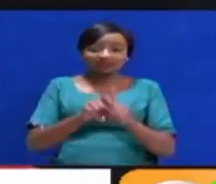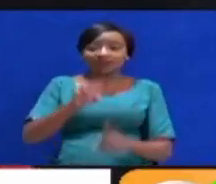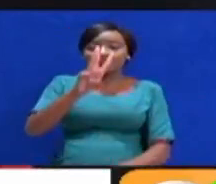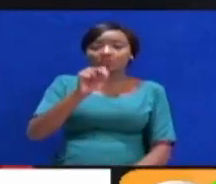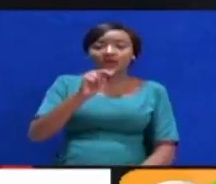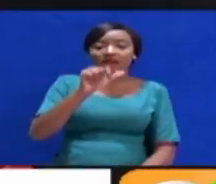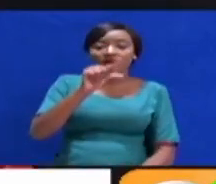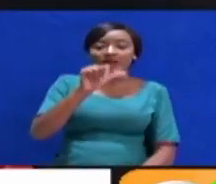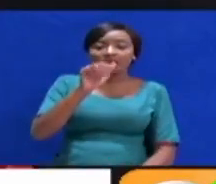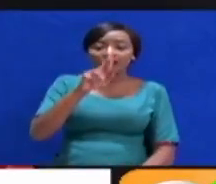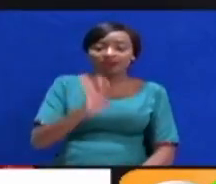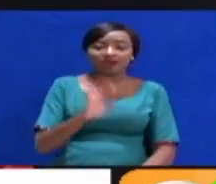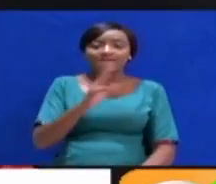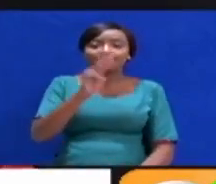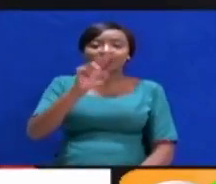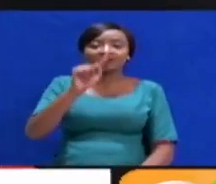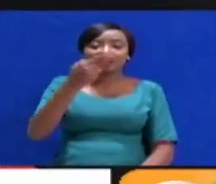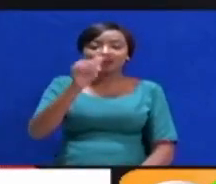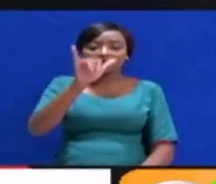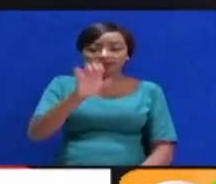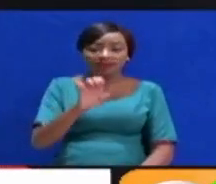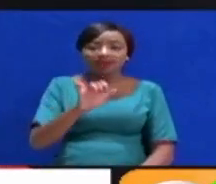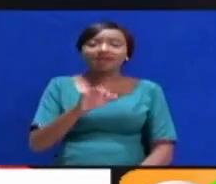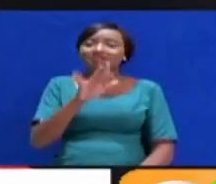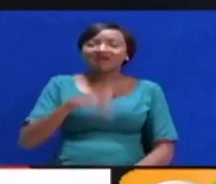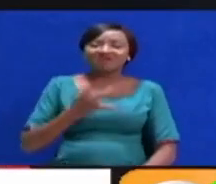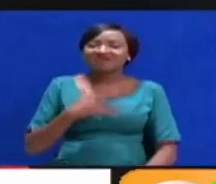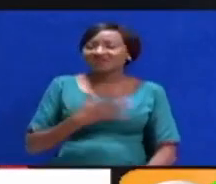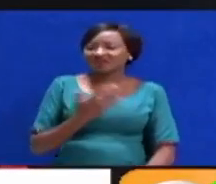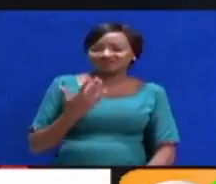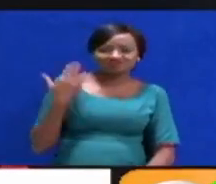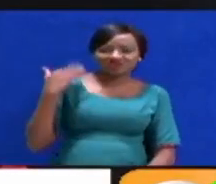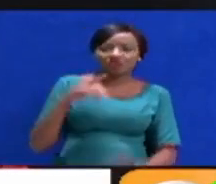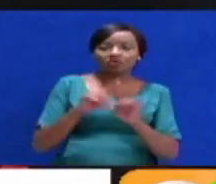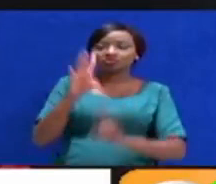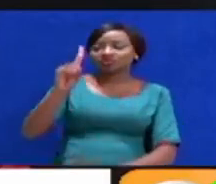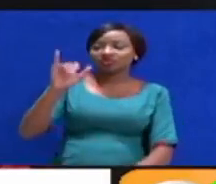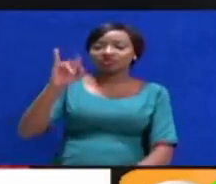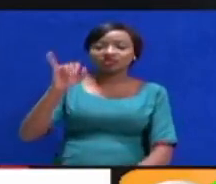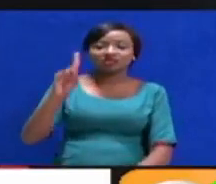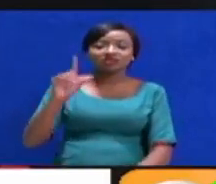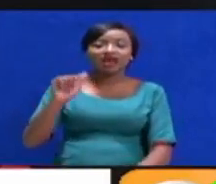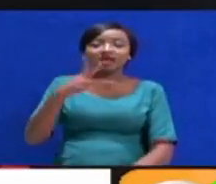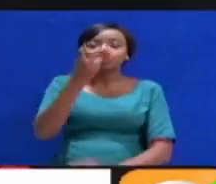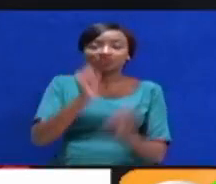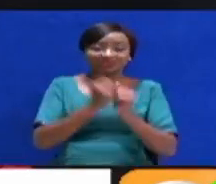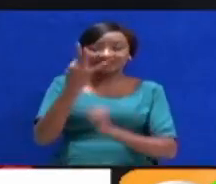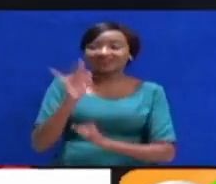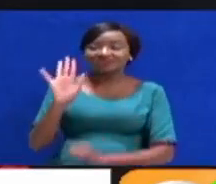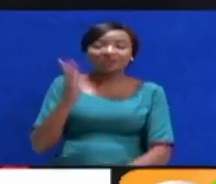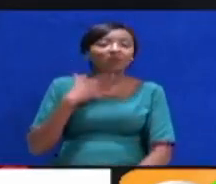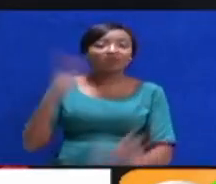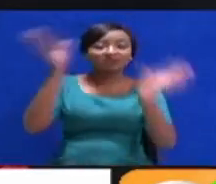Maathai was made to feel in 2002, and even the maverick Abduba Dida in 2013, who was seen as an assault